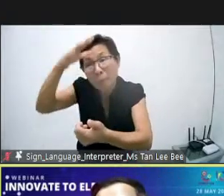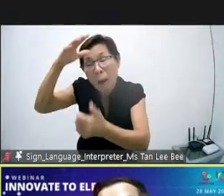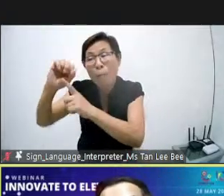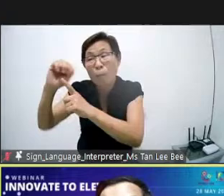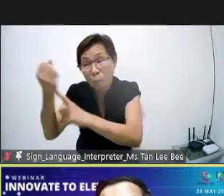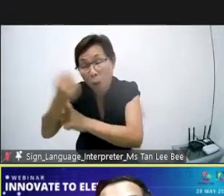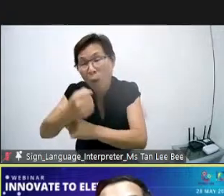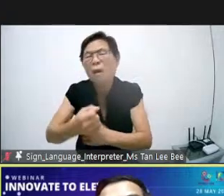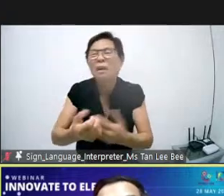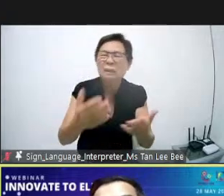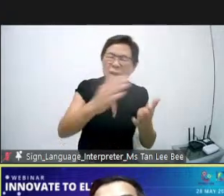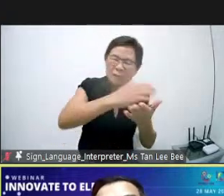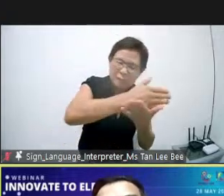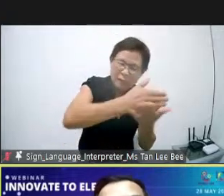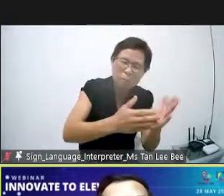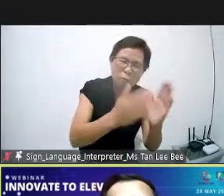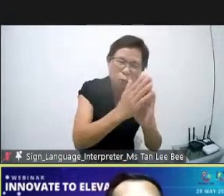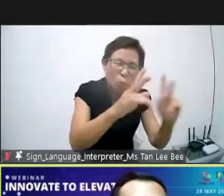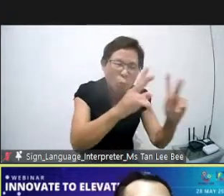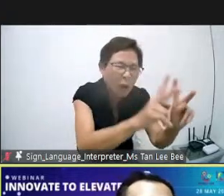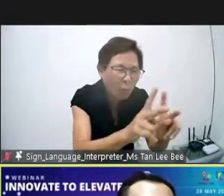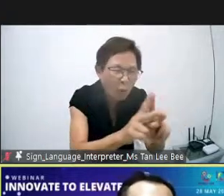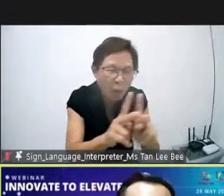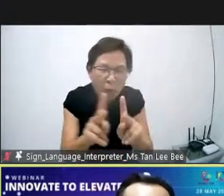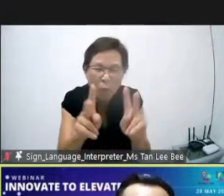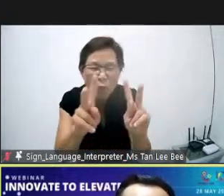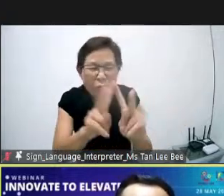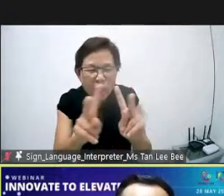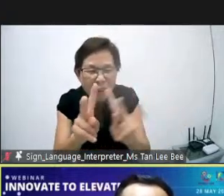rural schools, school with